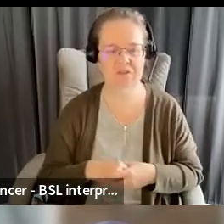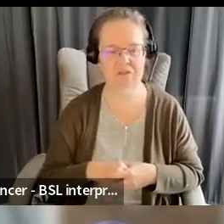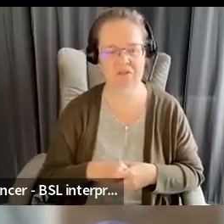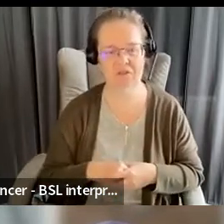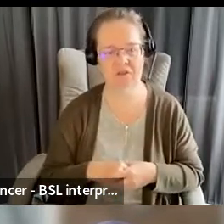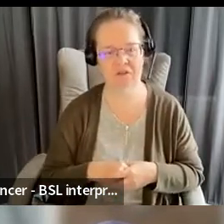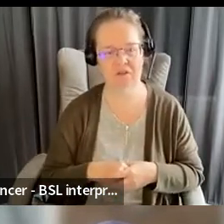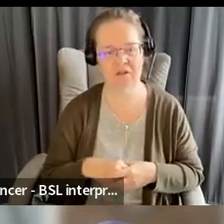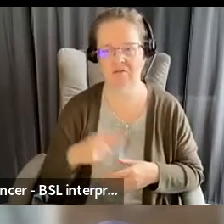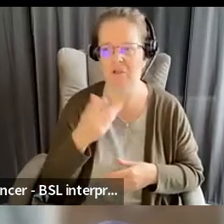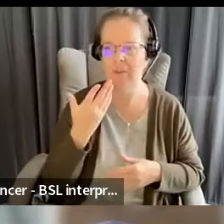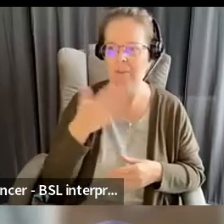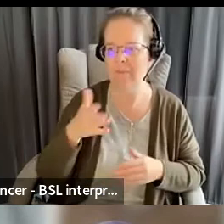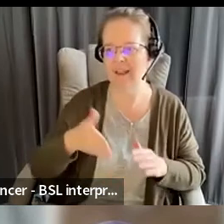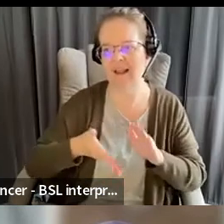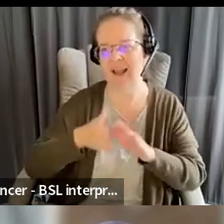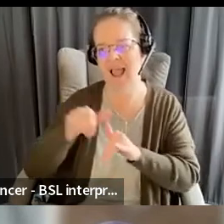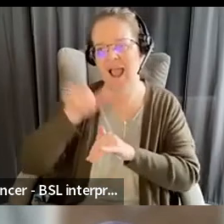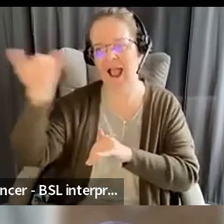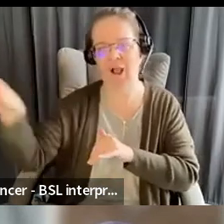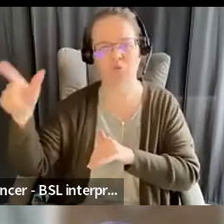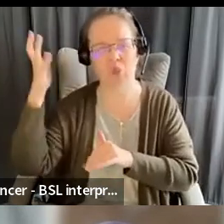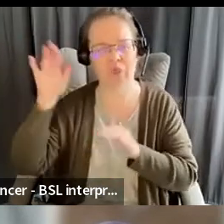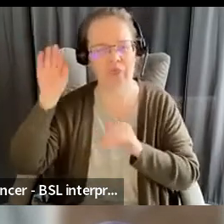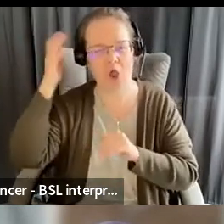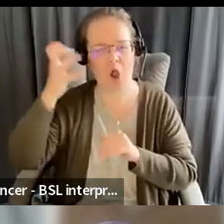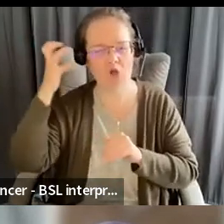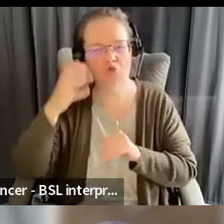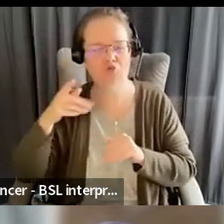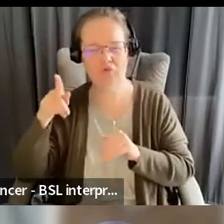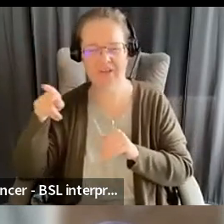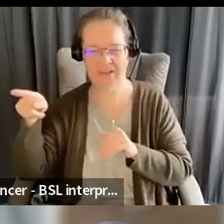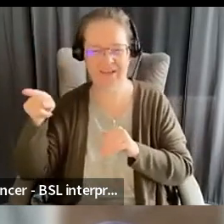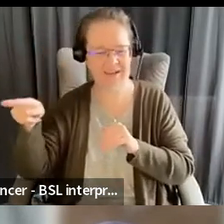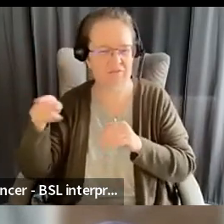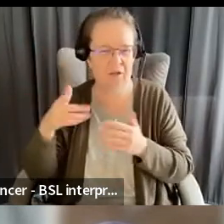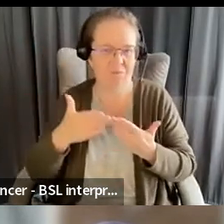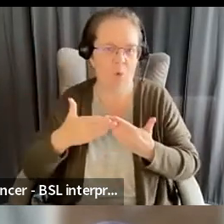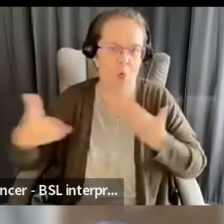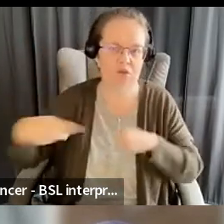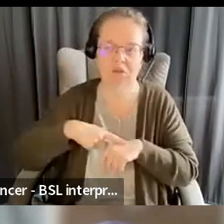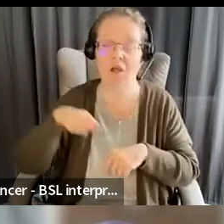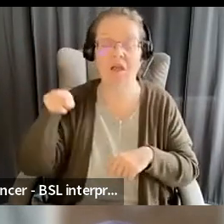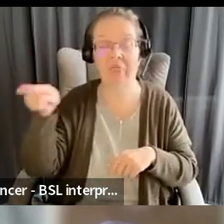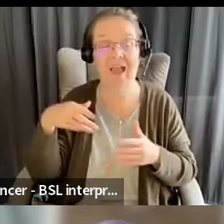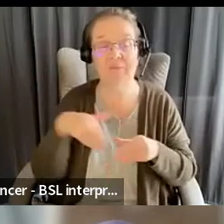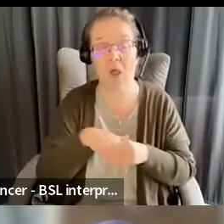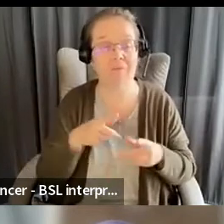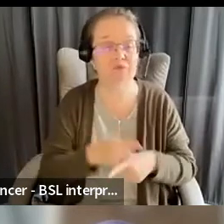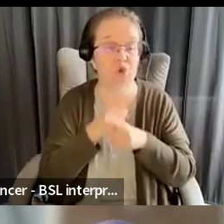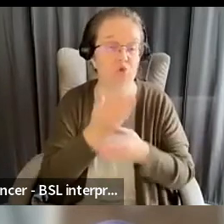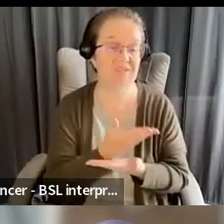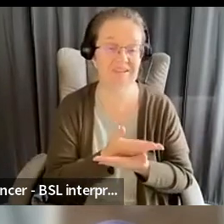If you've been out of the country for an extended period of time, but that's all part of security clearance generally, and of course, to